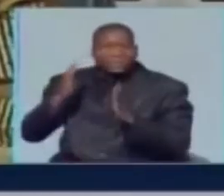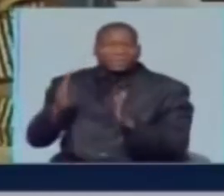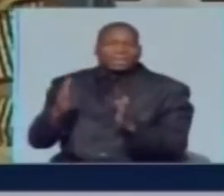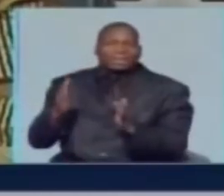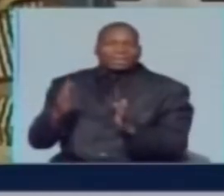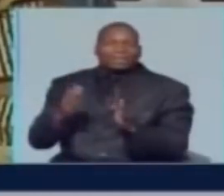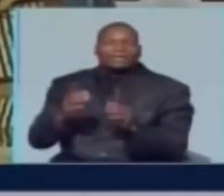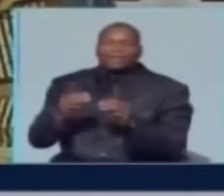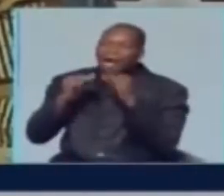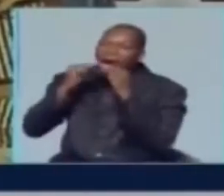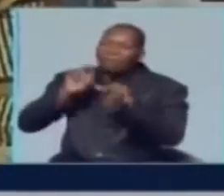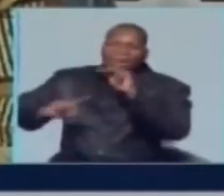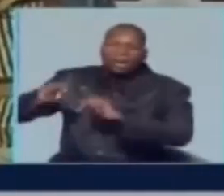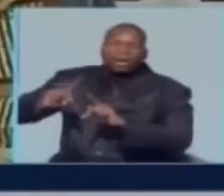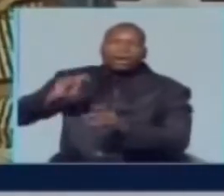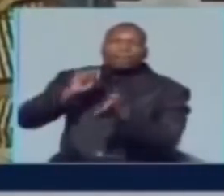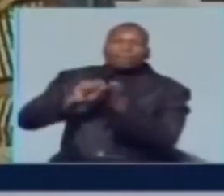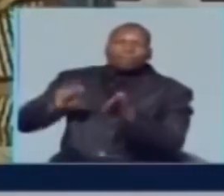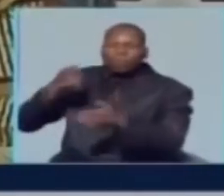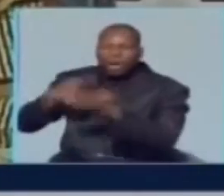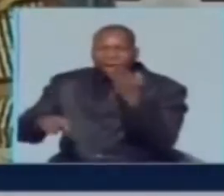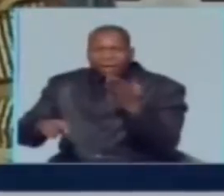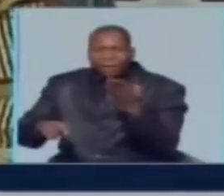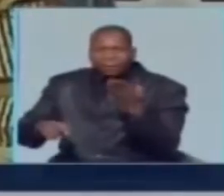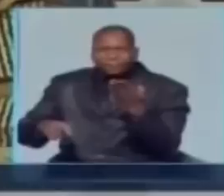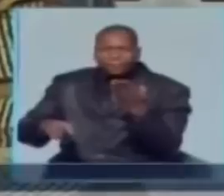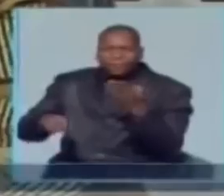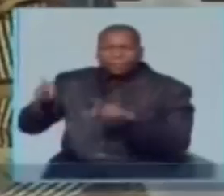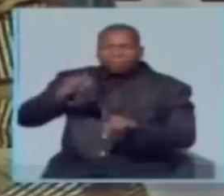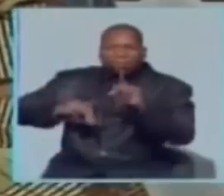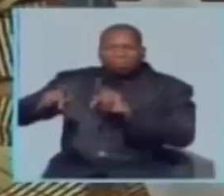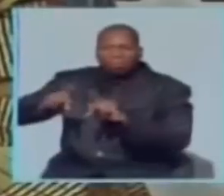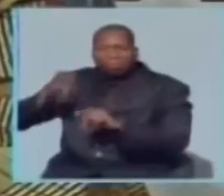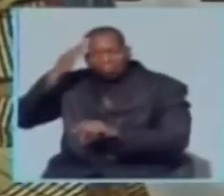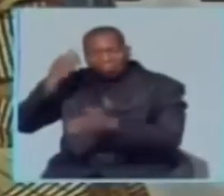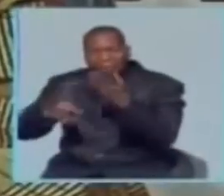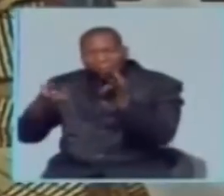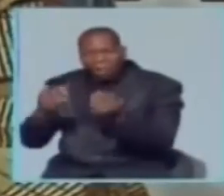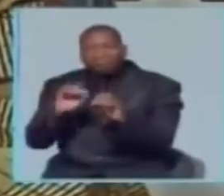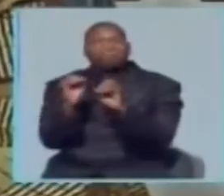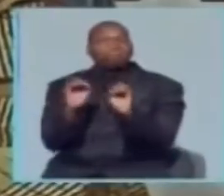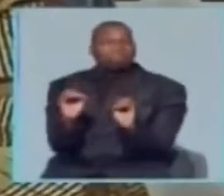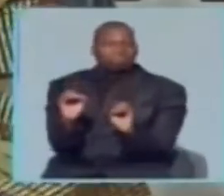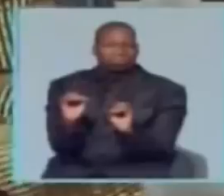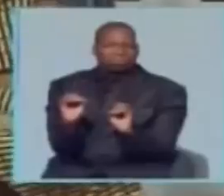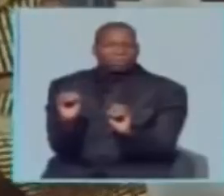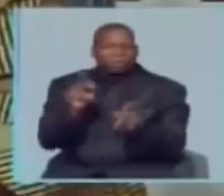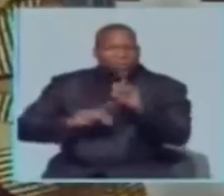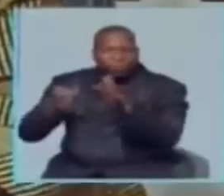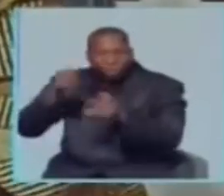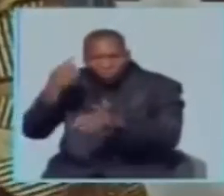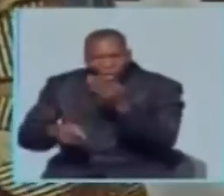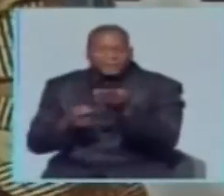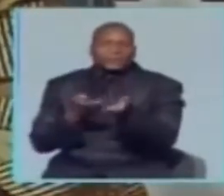in the media who believe that the citizens don't know what they want. The citizens want a service. What